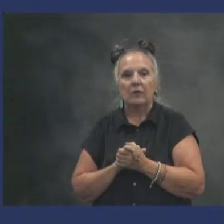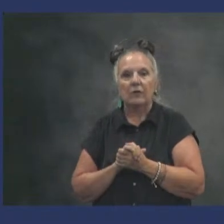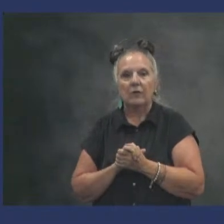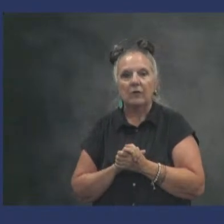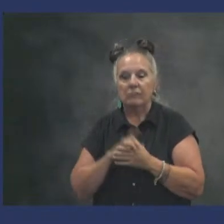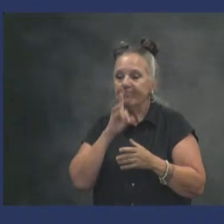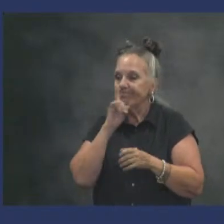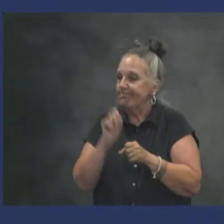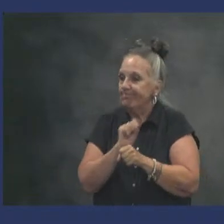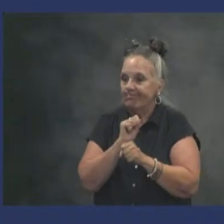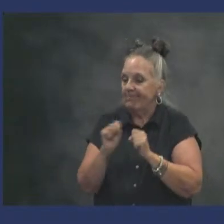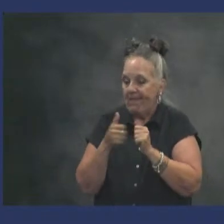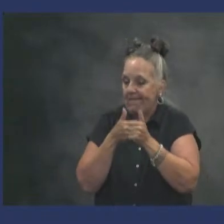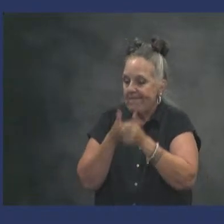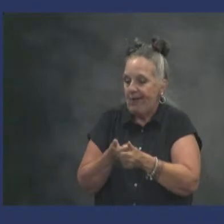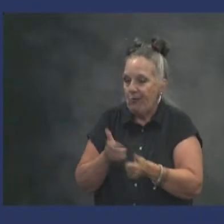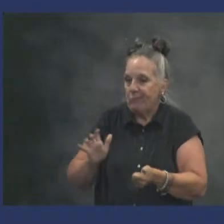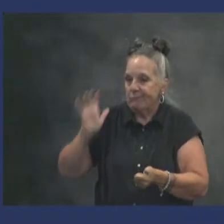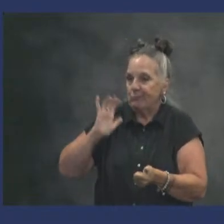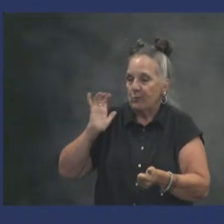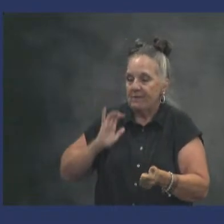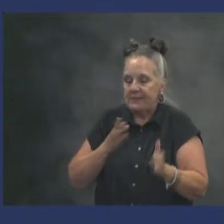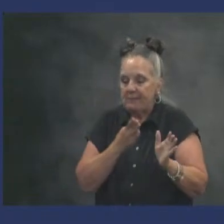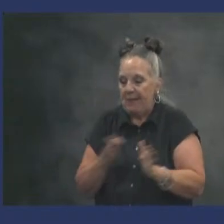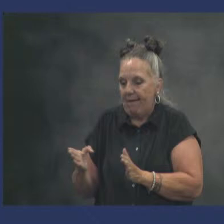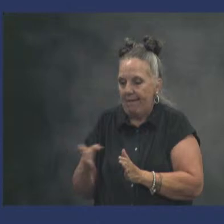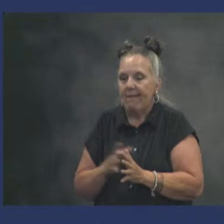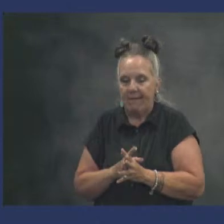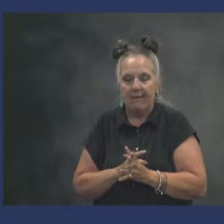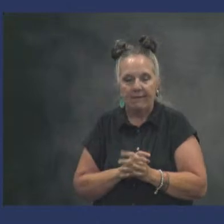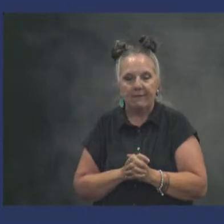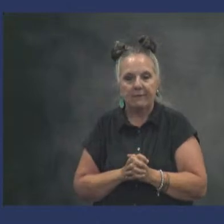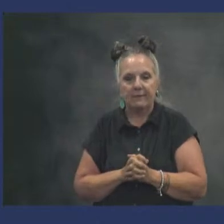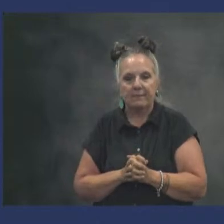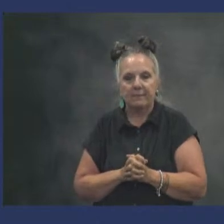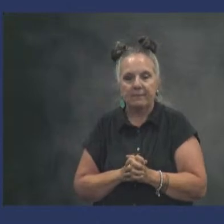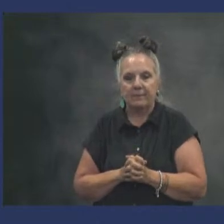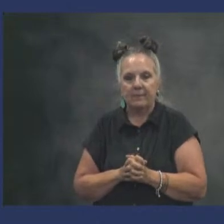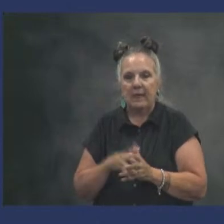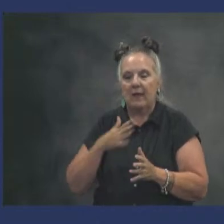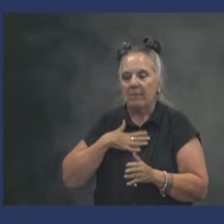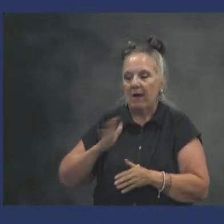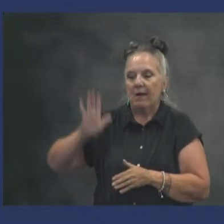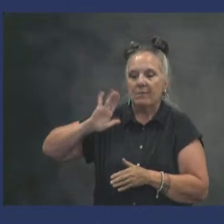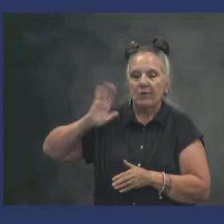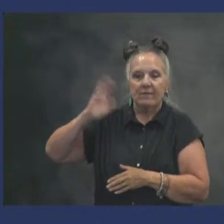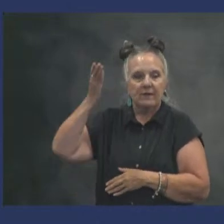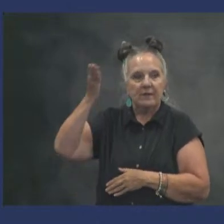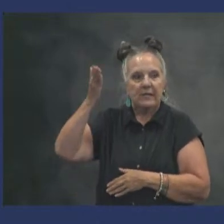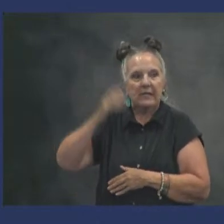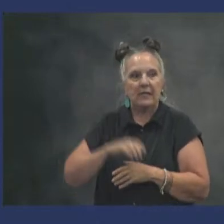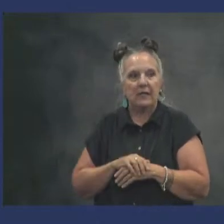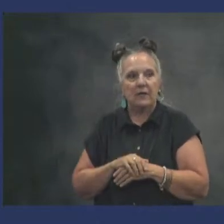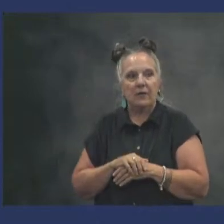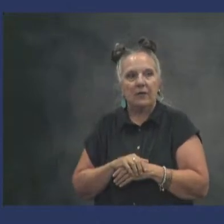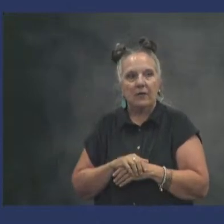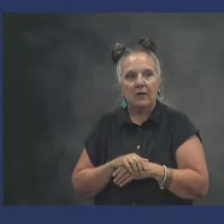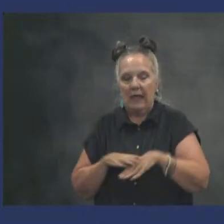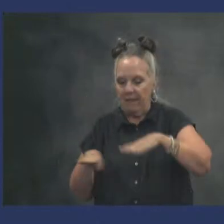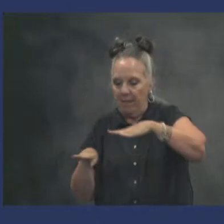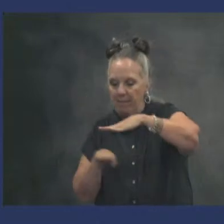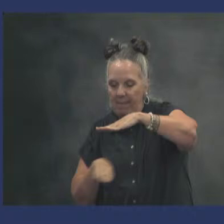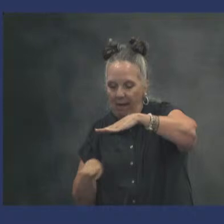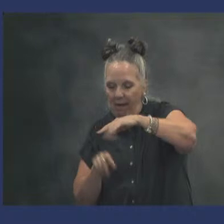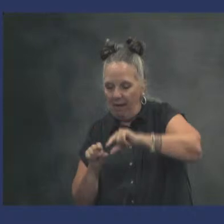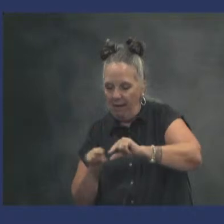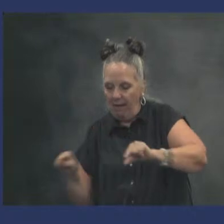true to what we had in the previous presentation. The key aspect here is down at the bottom where we're